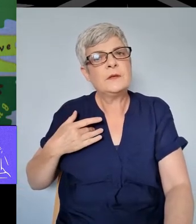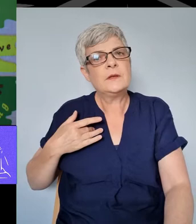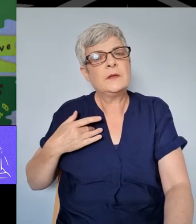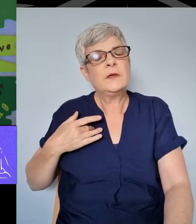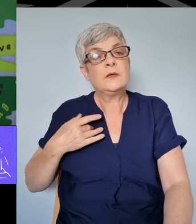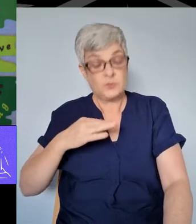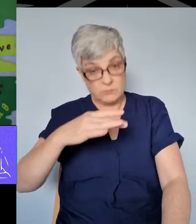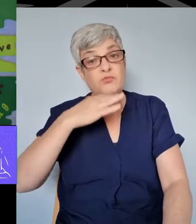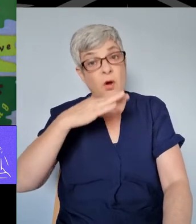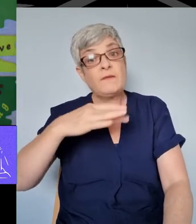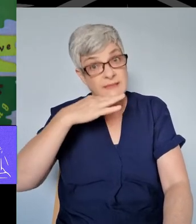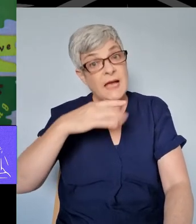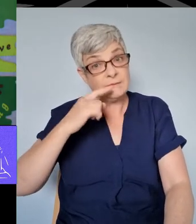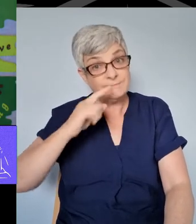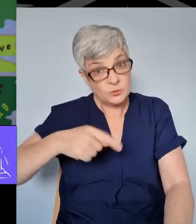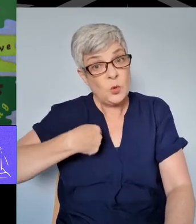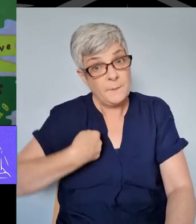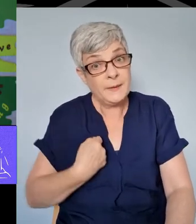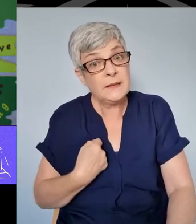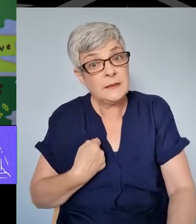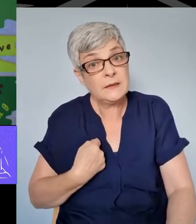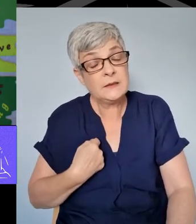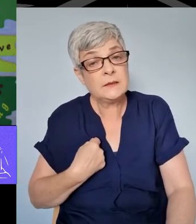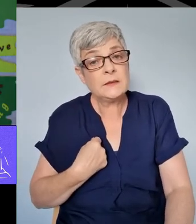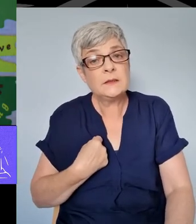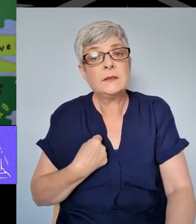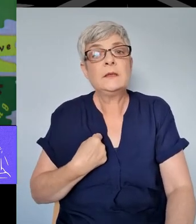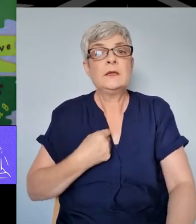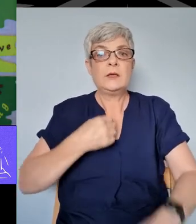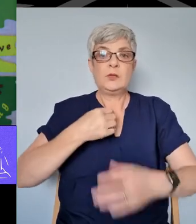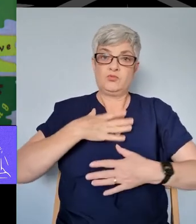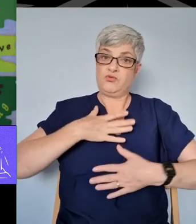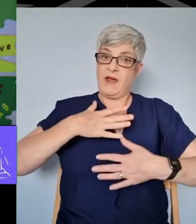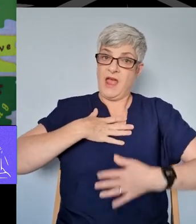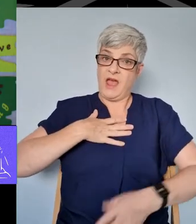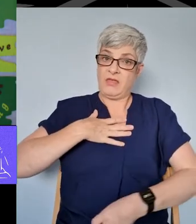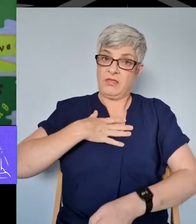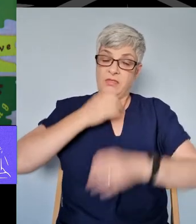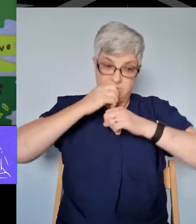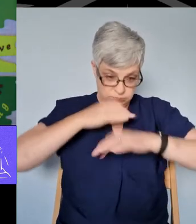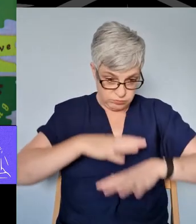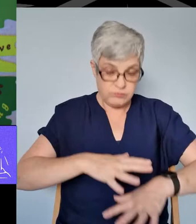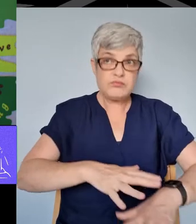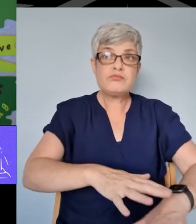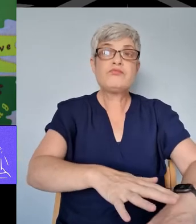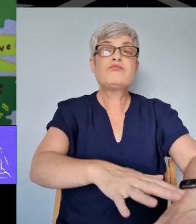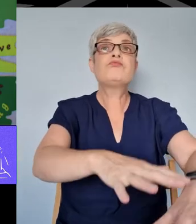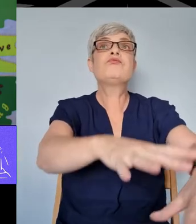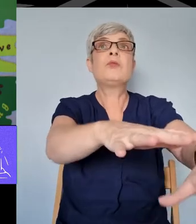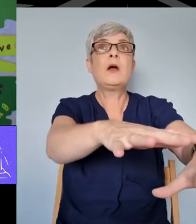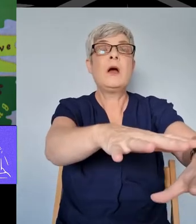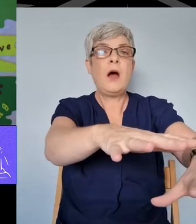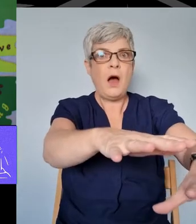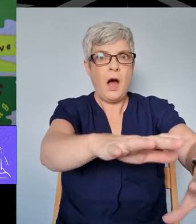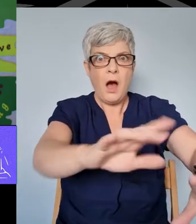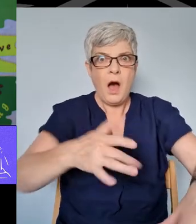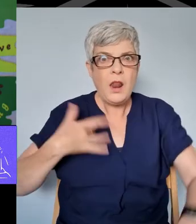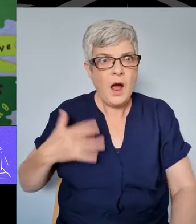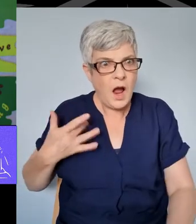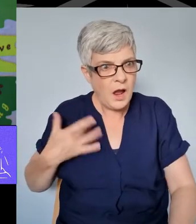And so I prophesied as he commanded me, and breath entered them, and they came to